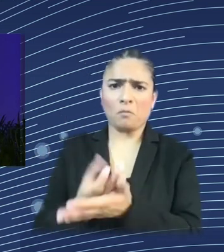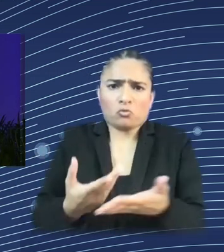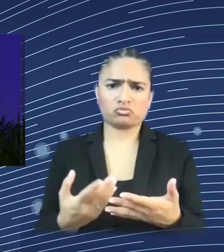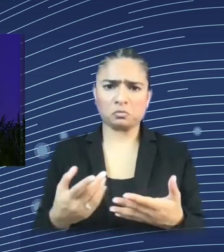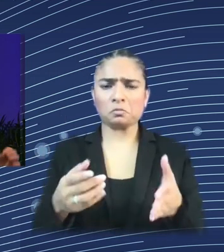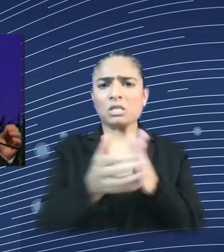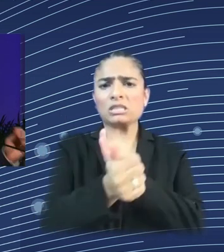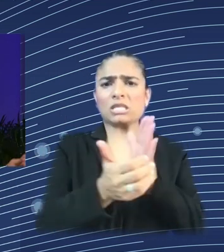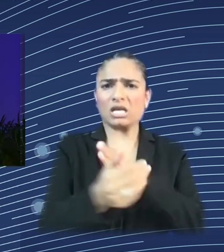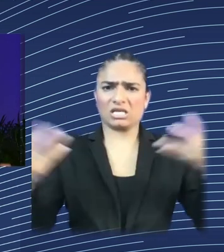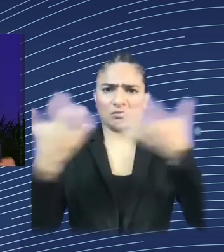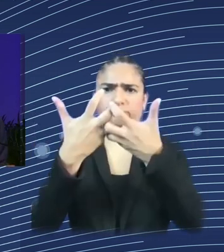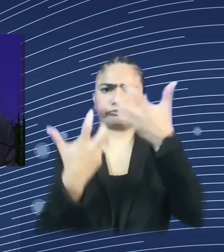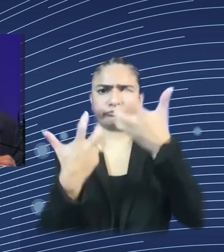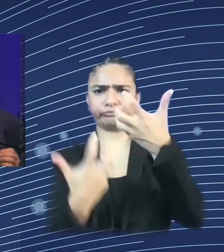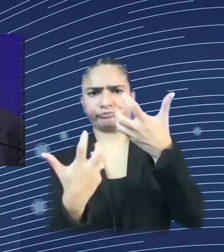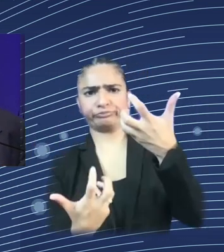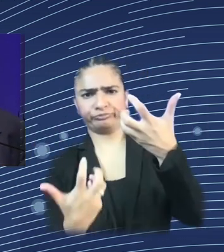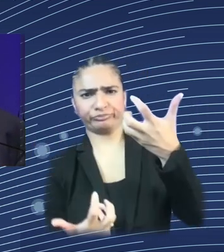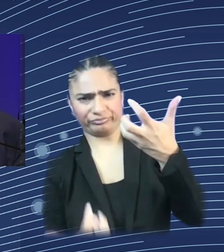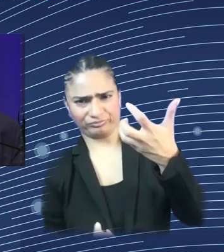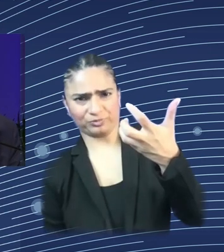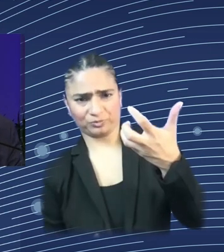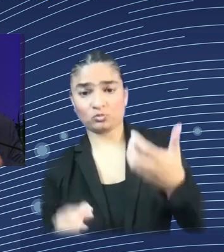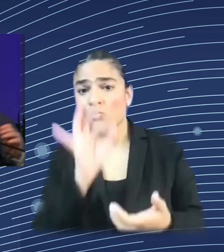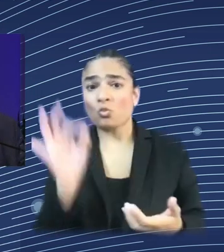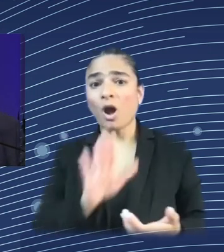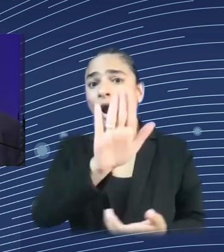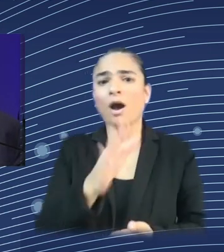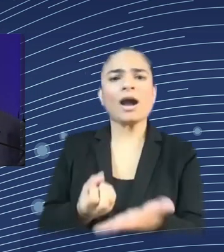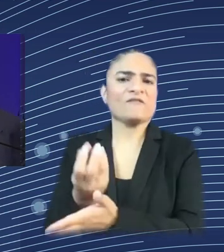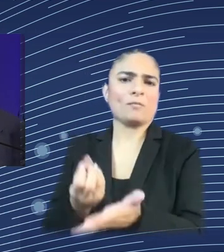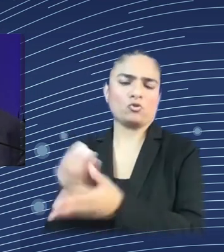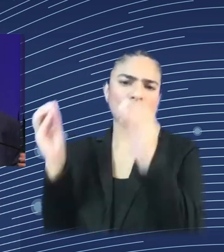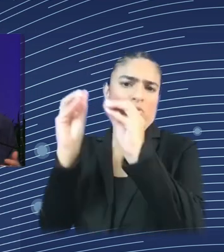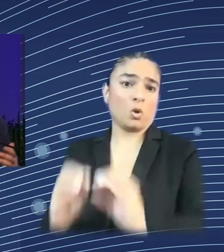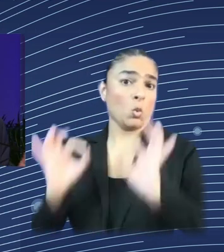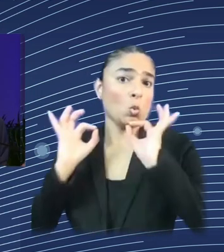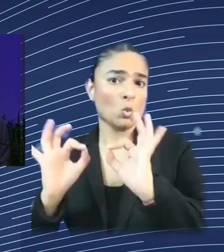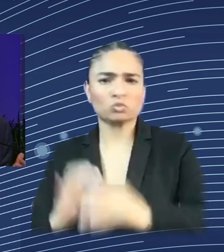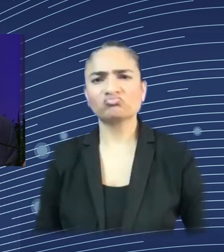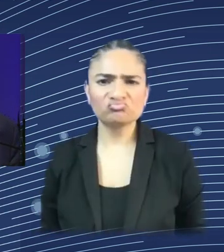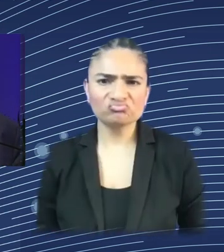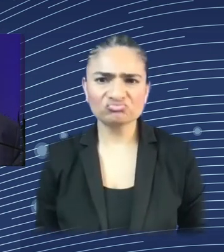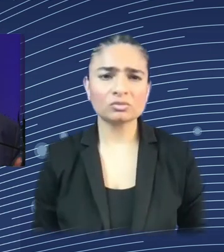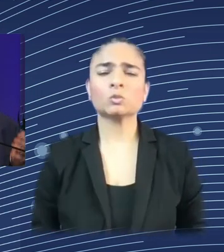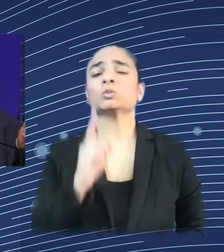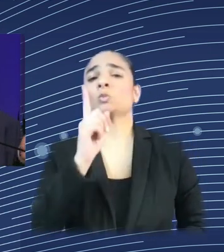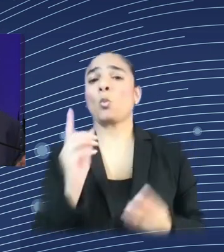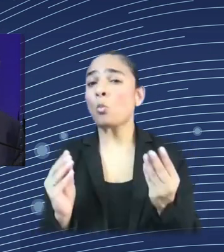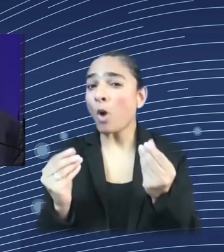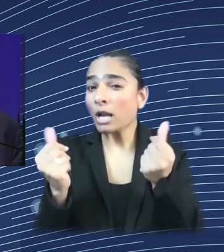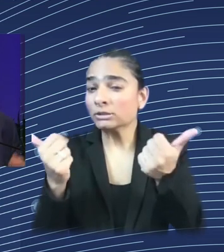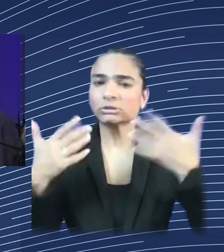time anymore. But this is very, very, very important. In Belgium, we have a long tradition in this, building this up. So if you